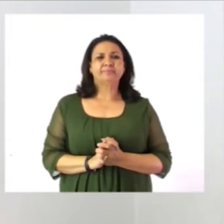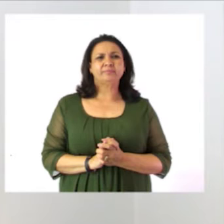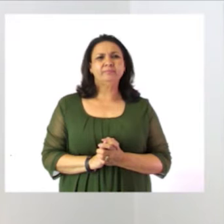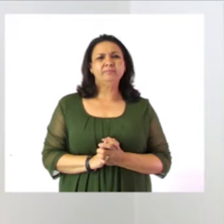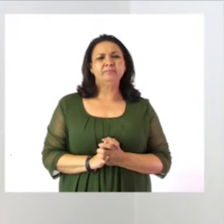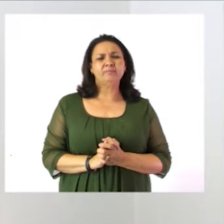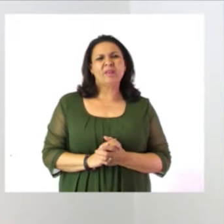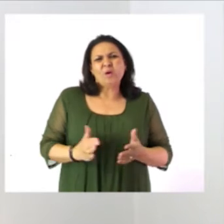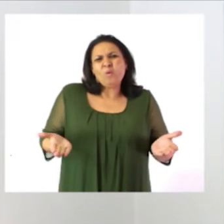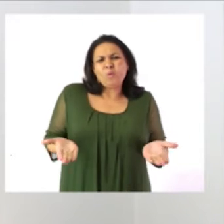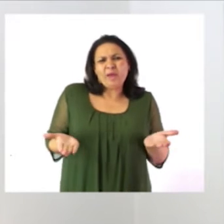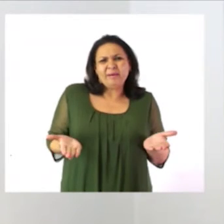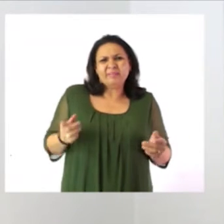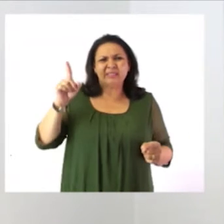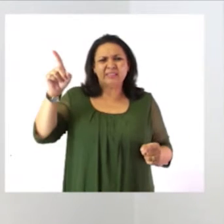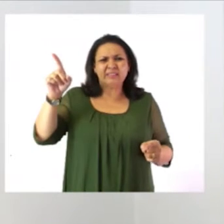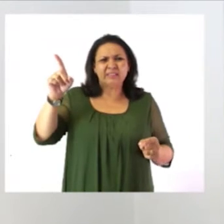Where do you think should this one go?